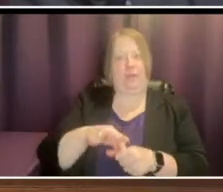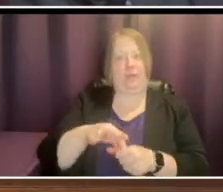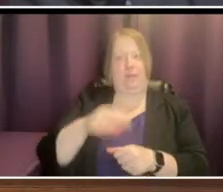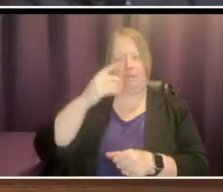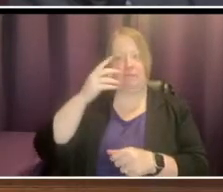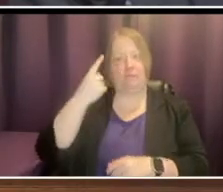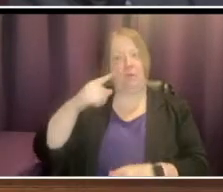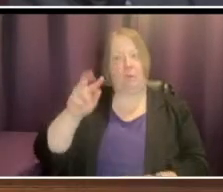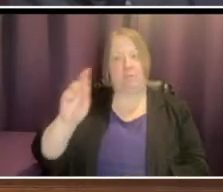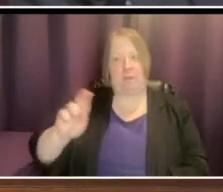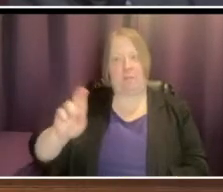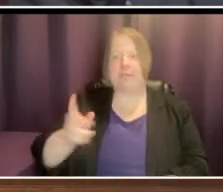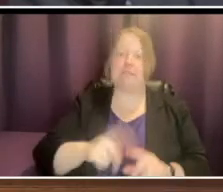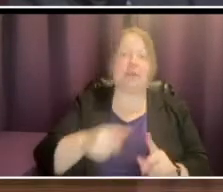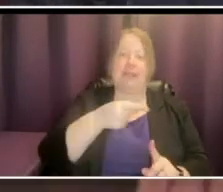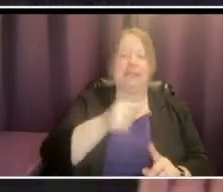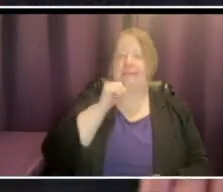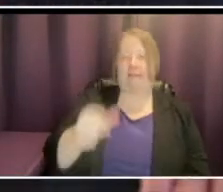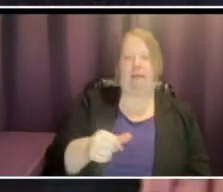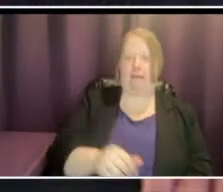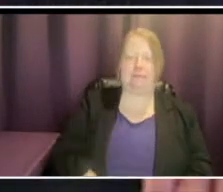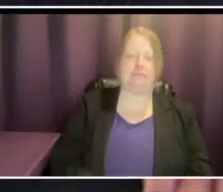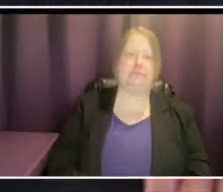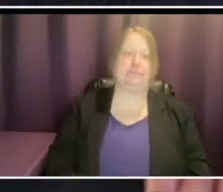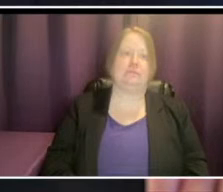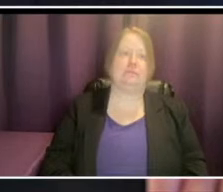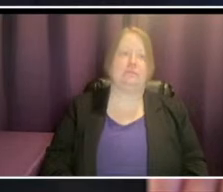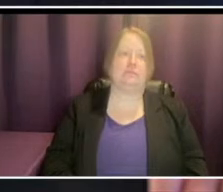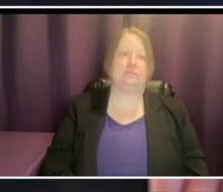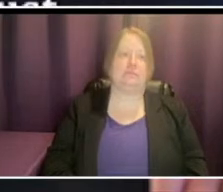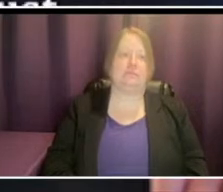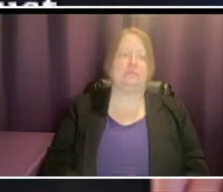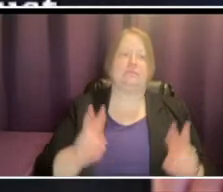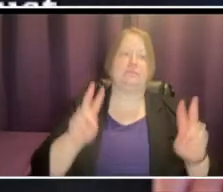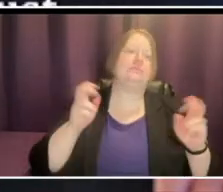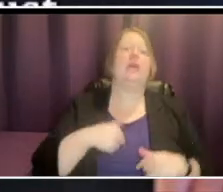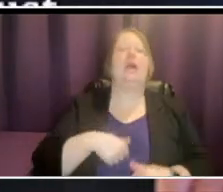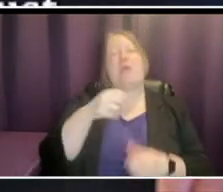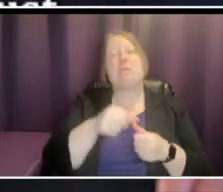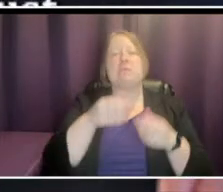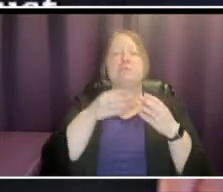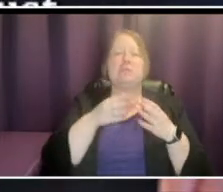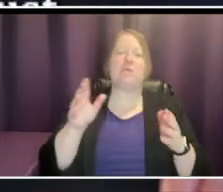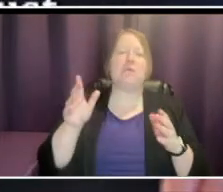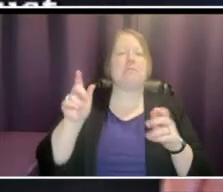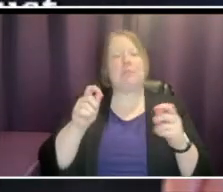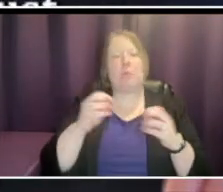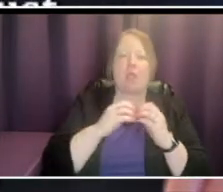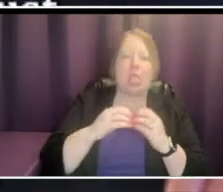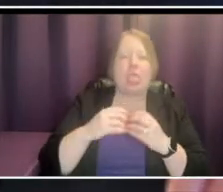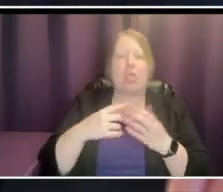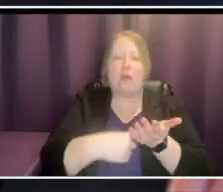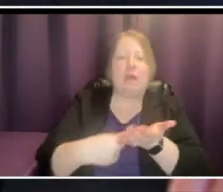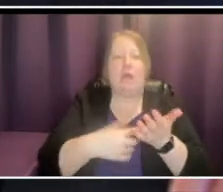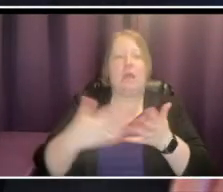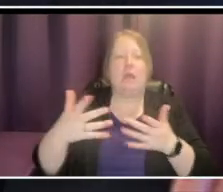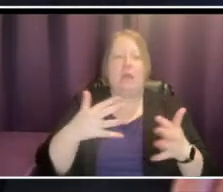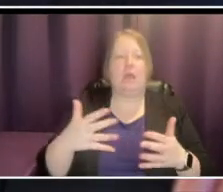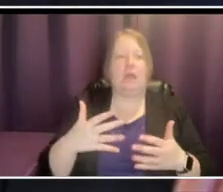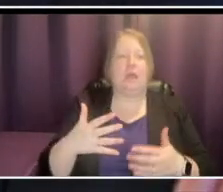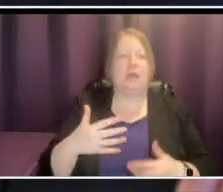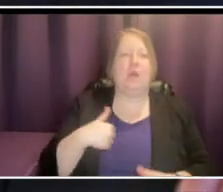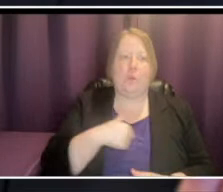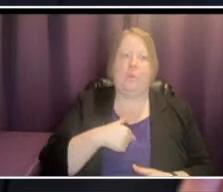do so. Yeah, I just remember generally, you know, you had people arguing that we had a very, very robust get out the